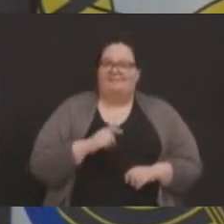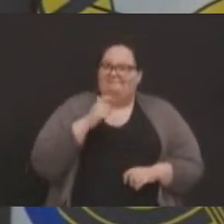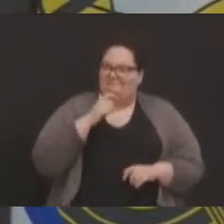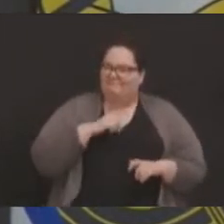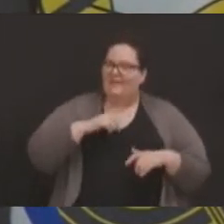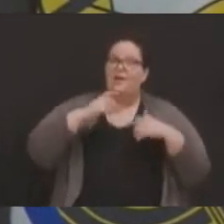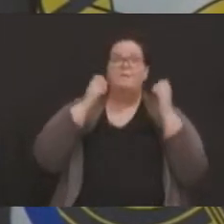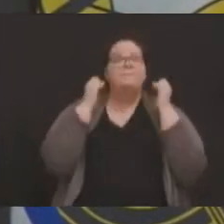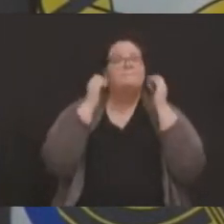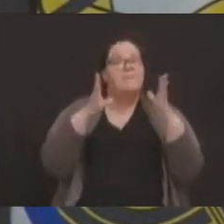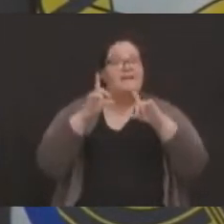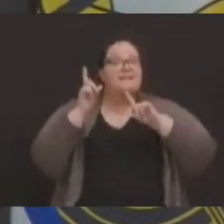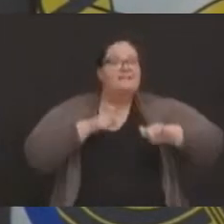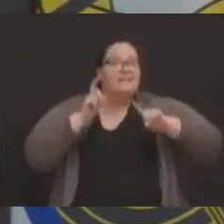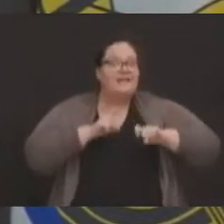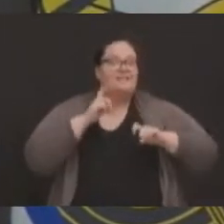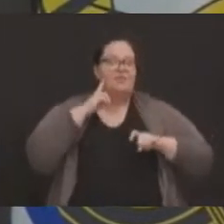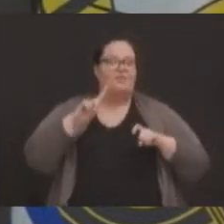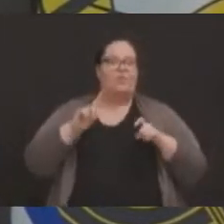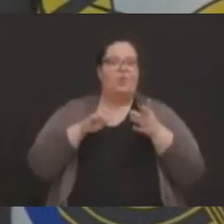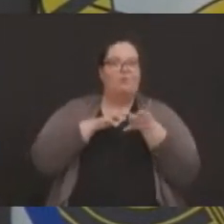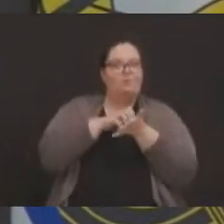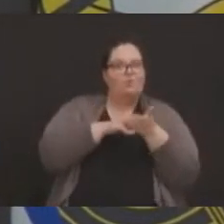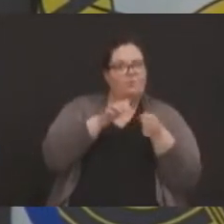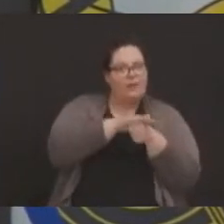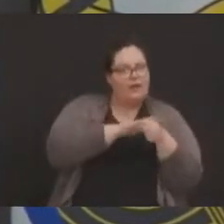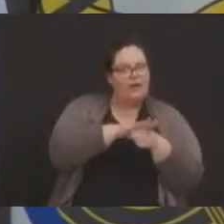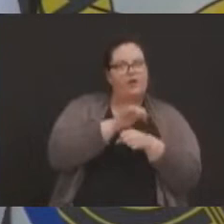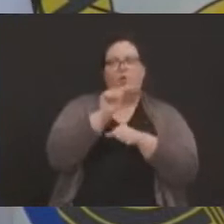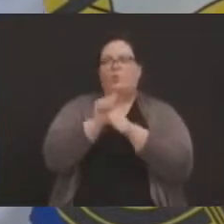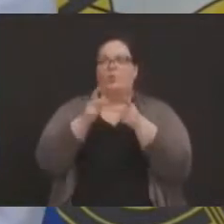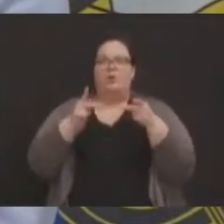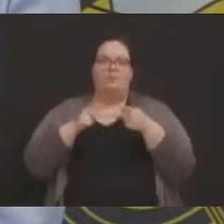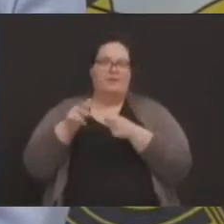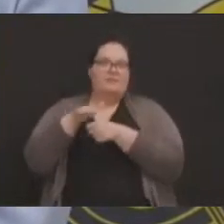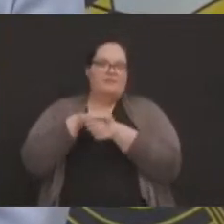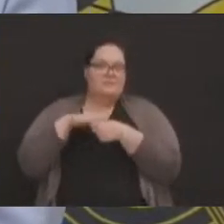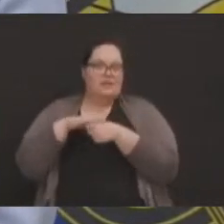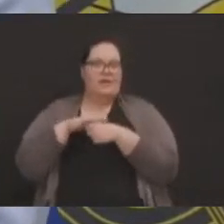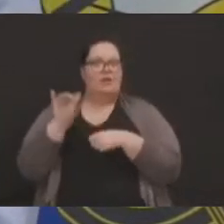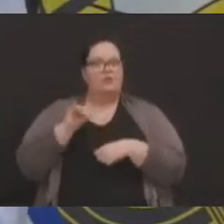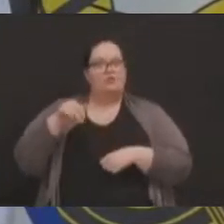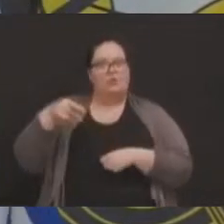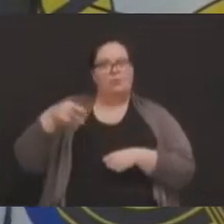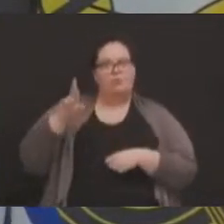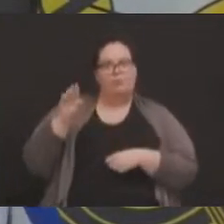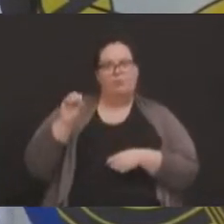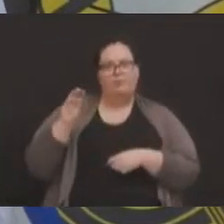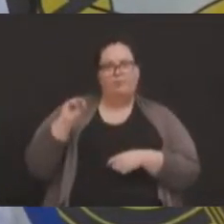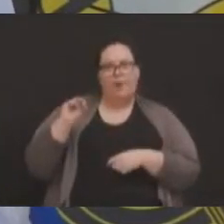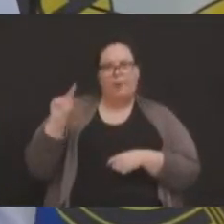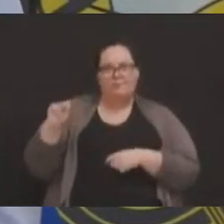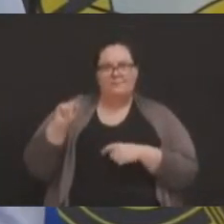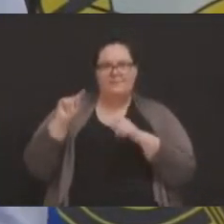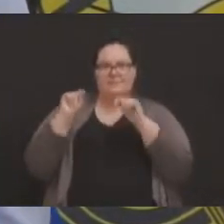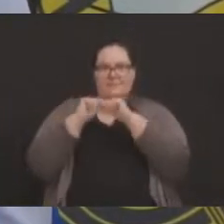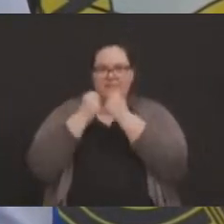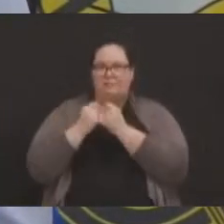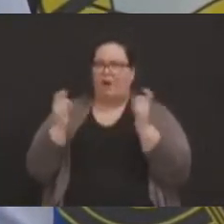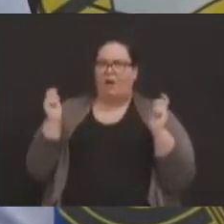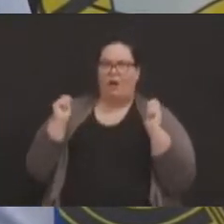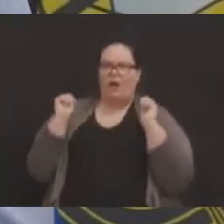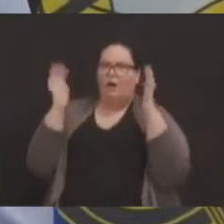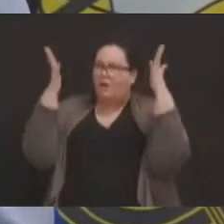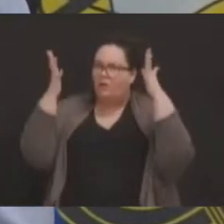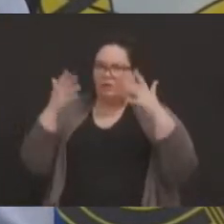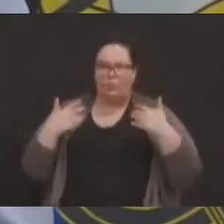gosh, they have been going all around this province, delivering the most effective testing and